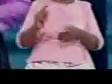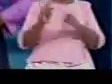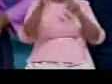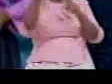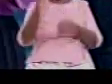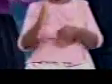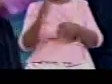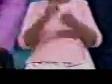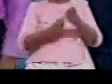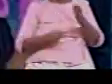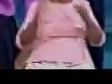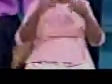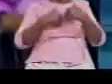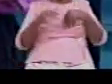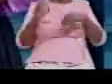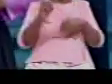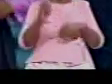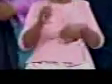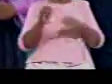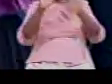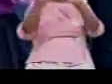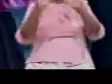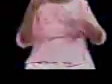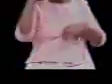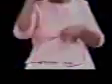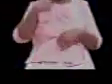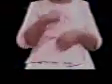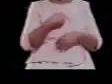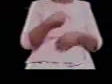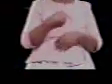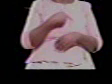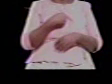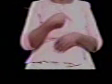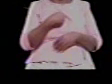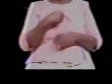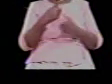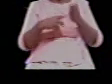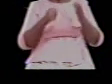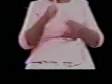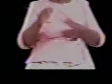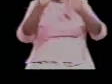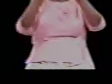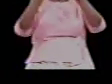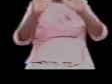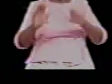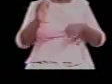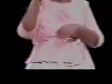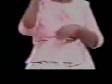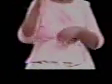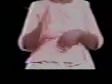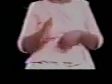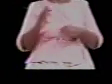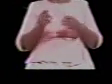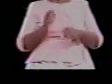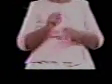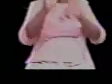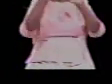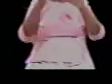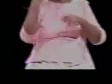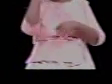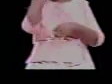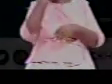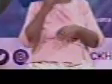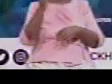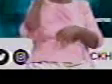glorious God. He has done glorious things for me. What a glorious God. What a